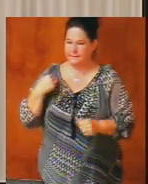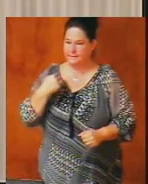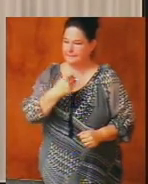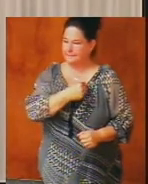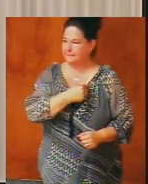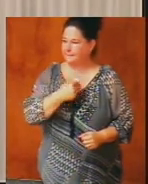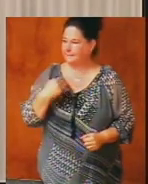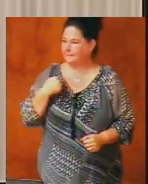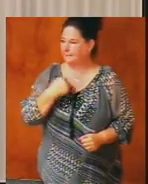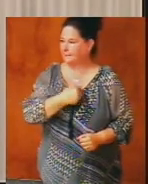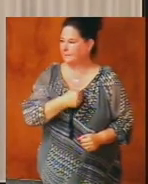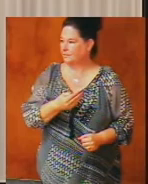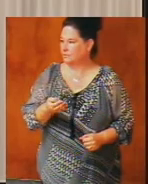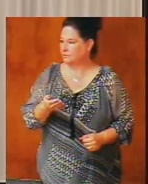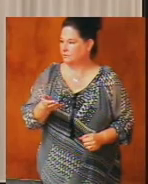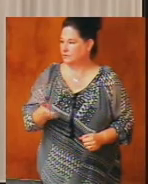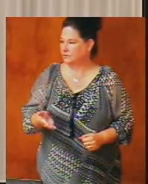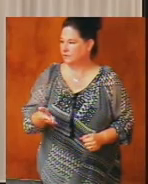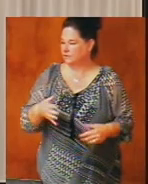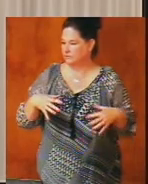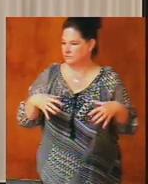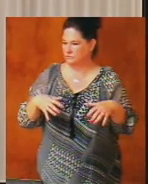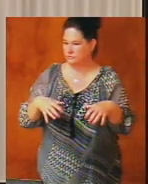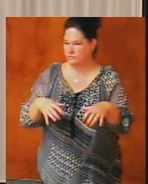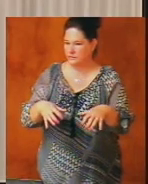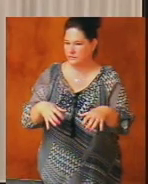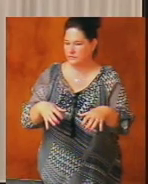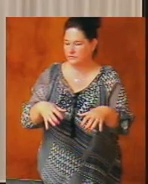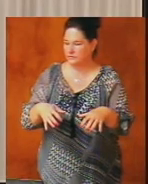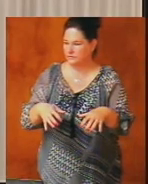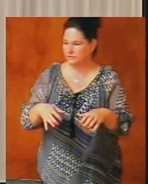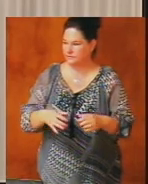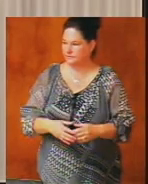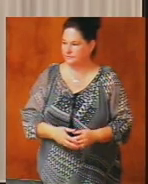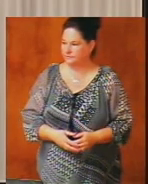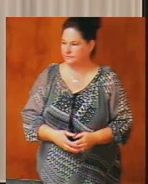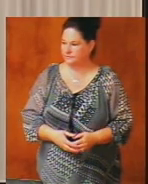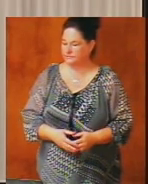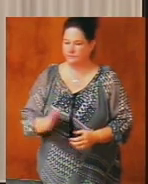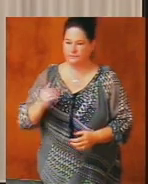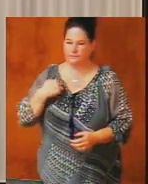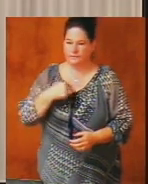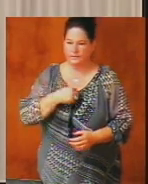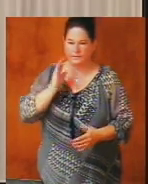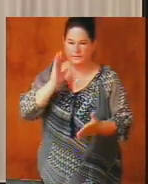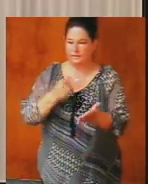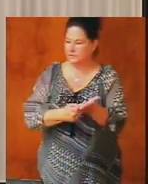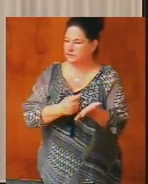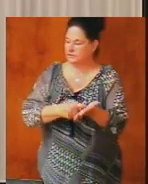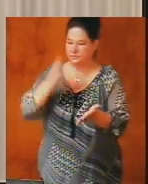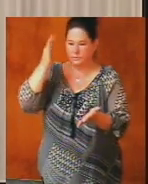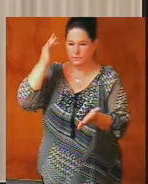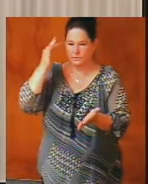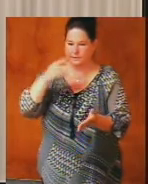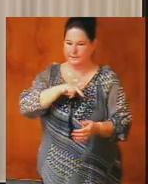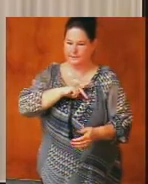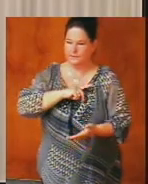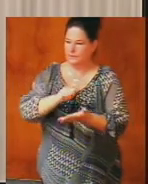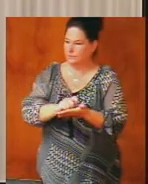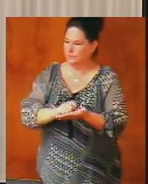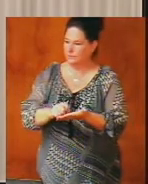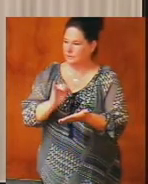members in that congregation. We'll talk about why Paul wrote this